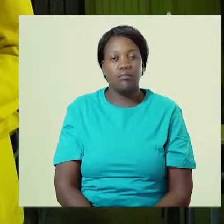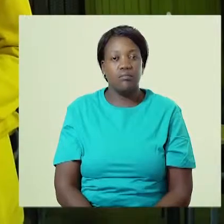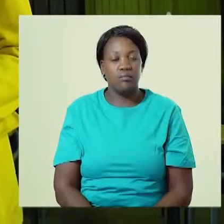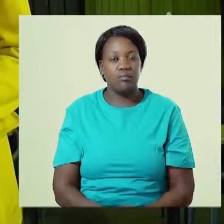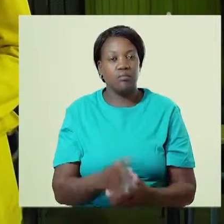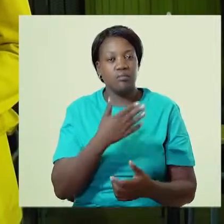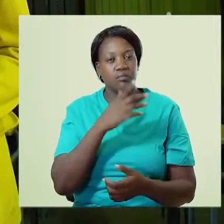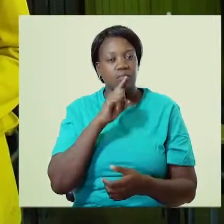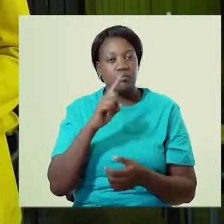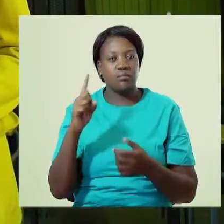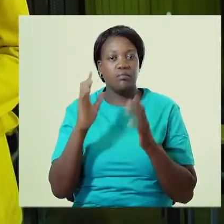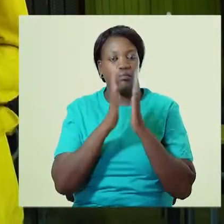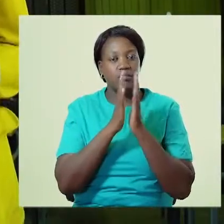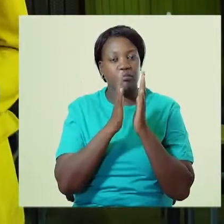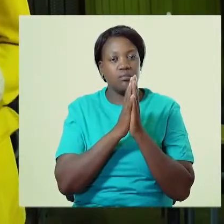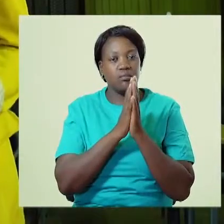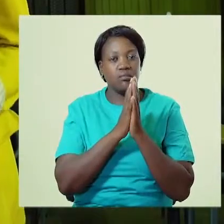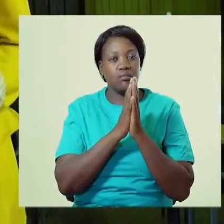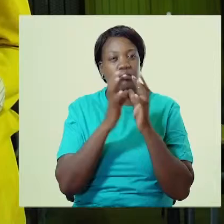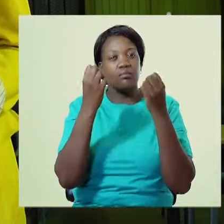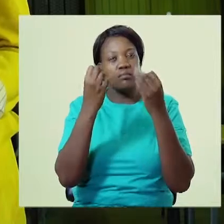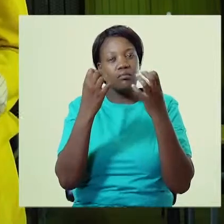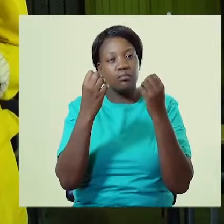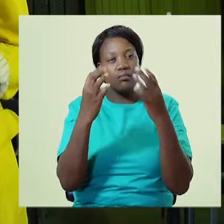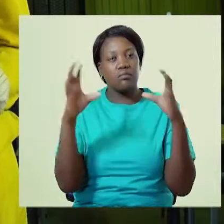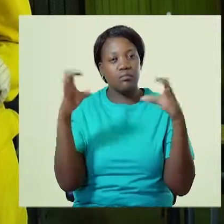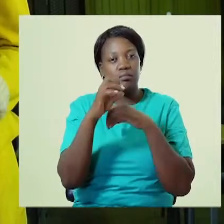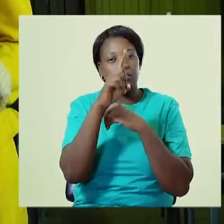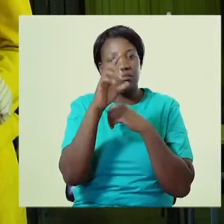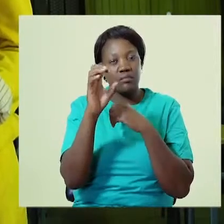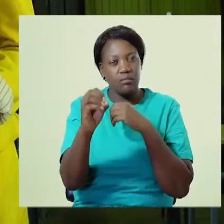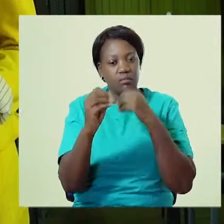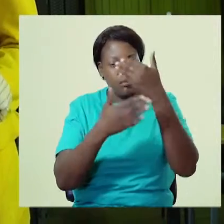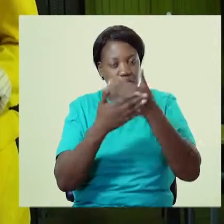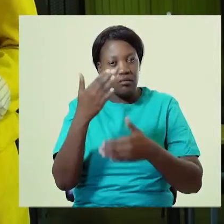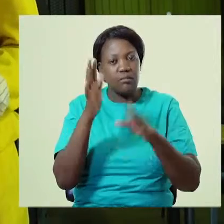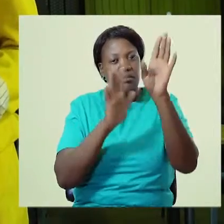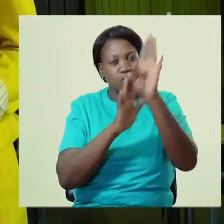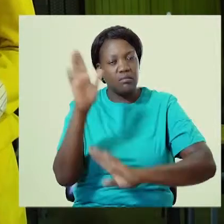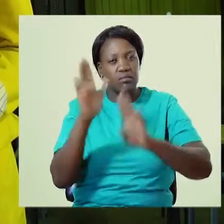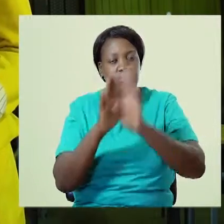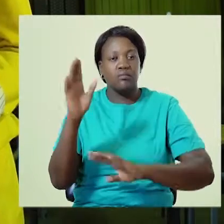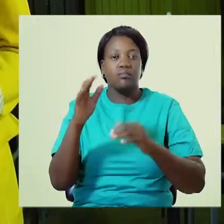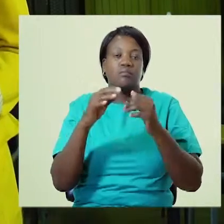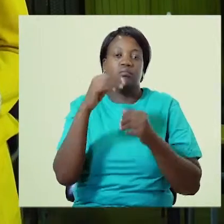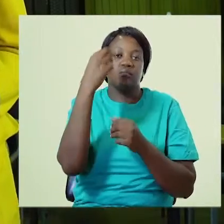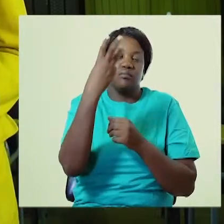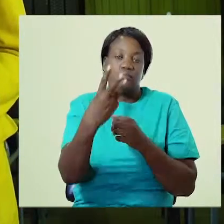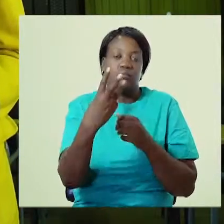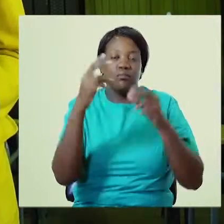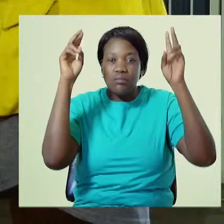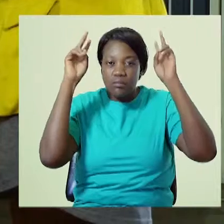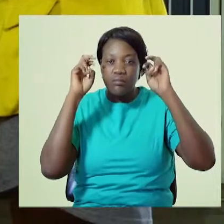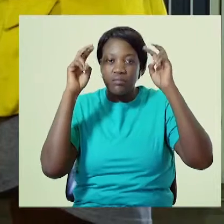Ms. Amakali, can you tell us why so many grade 10 learners are failing paper 3, the listening comprehension examination at the end